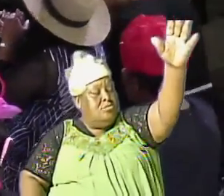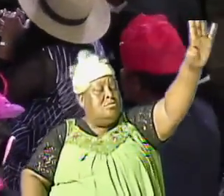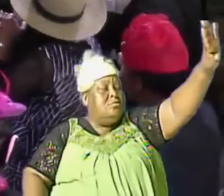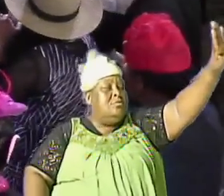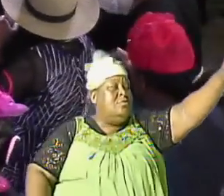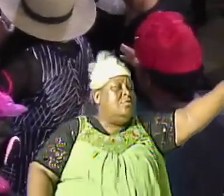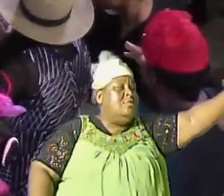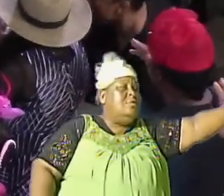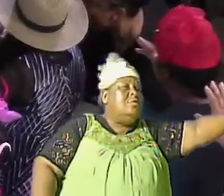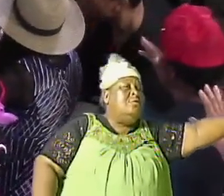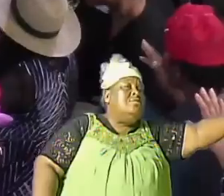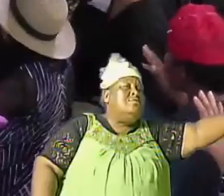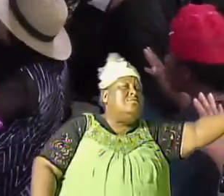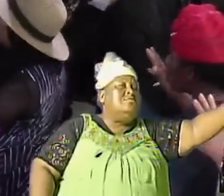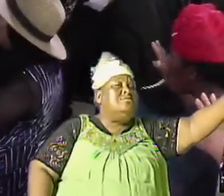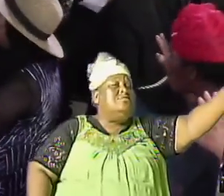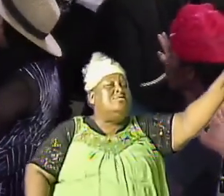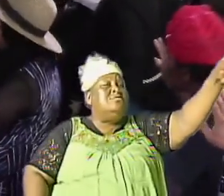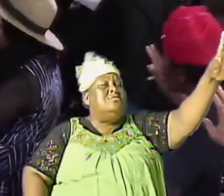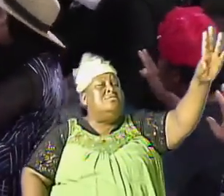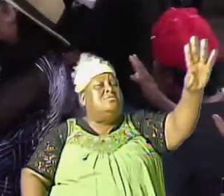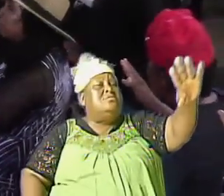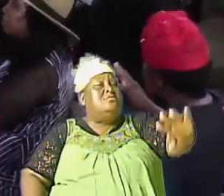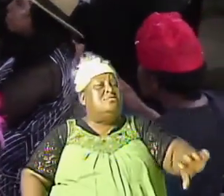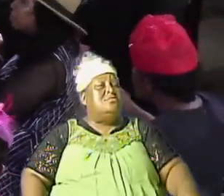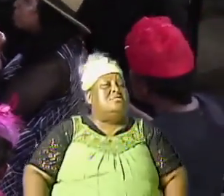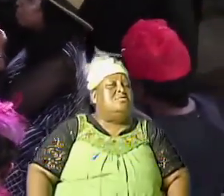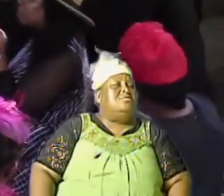Hallelujah. Hallelujah. You,